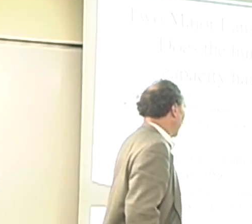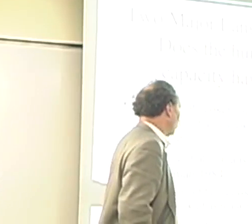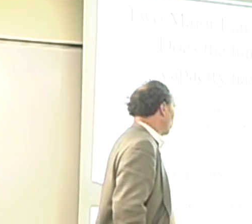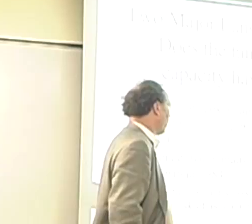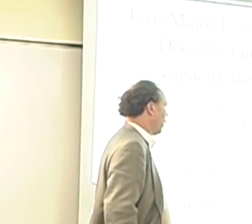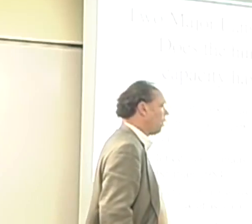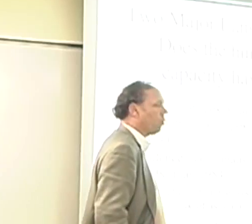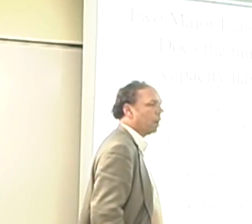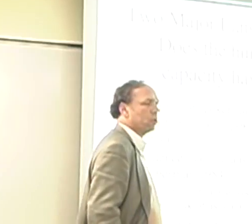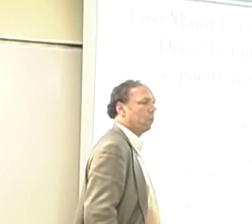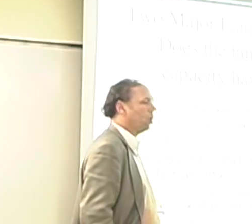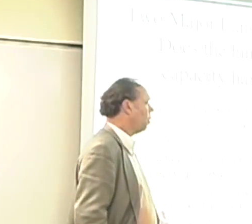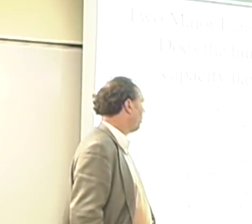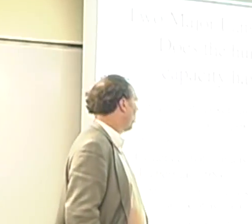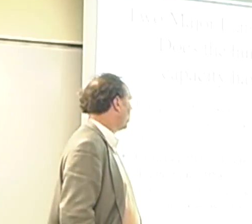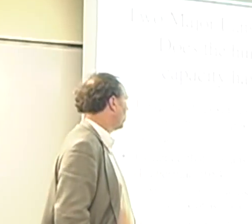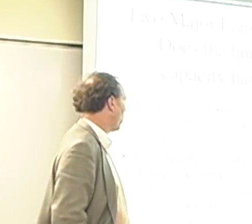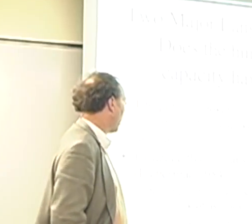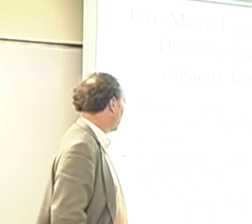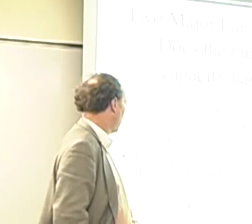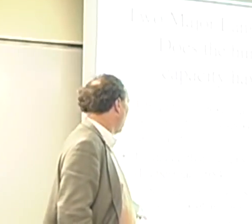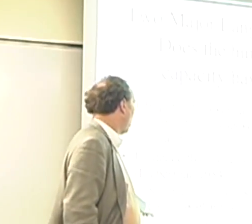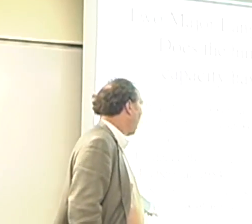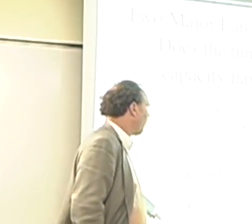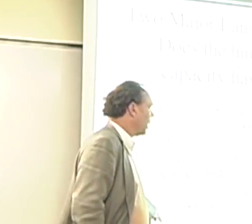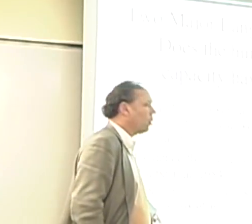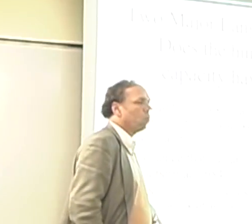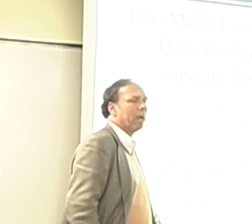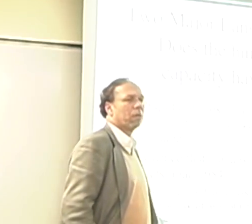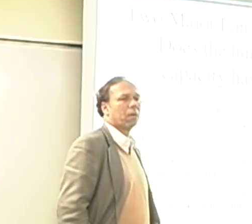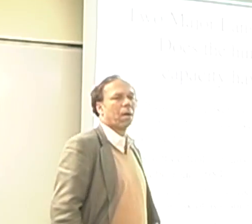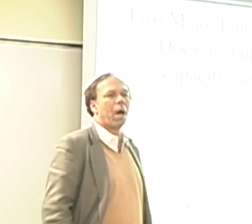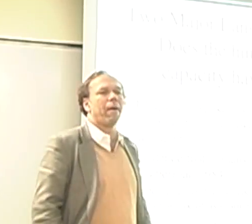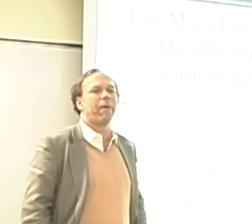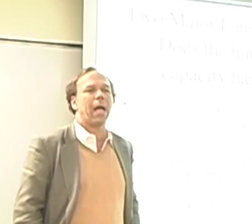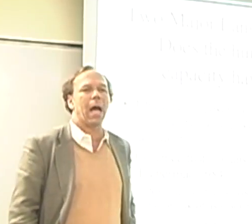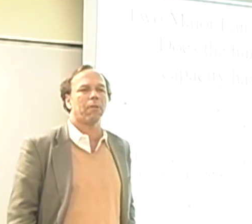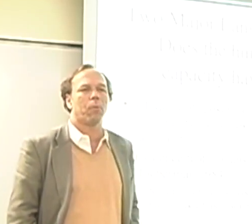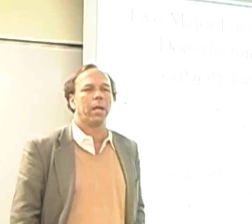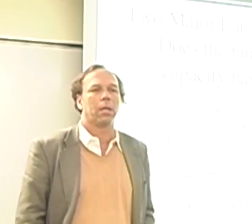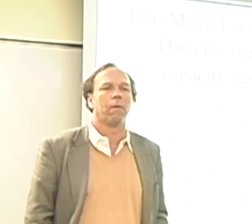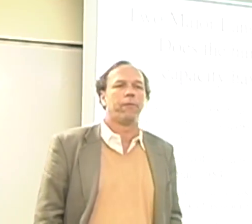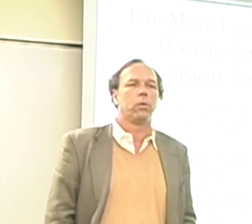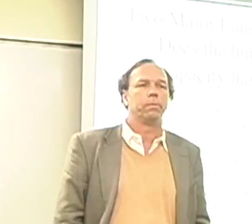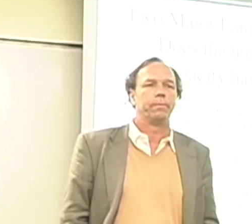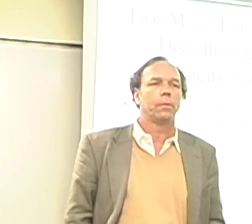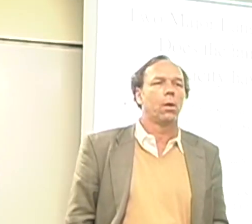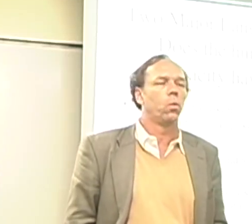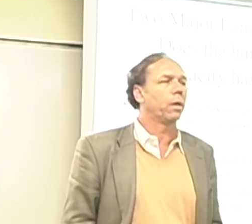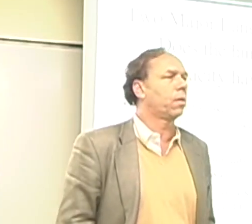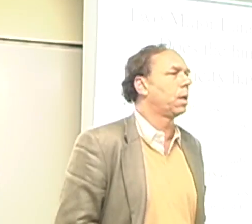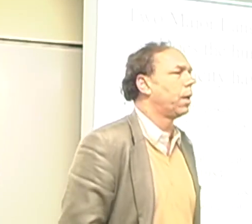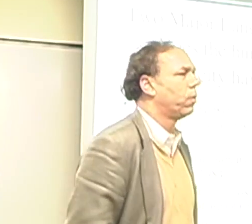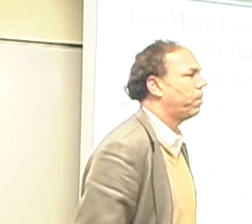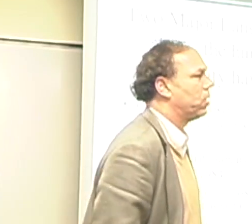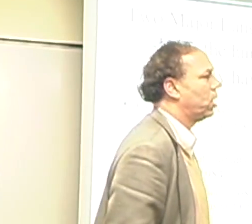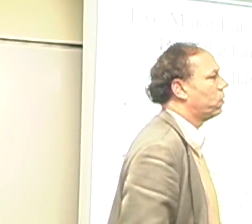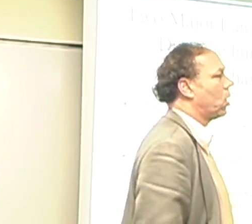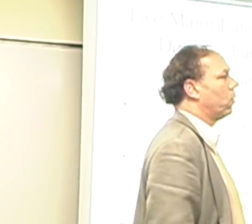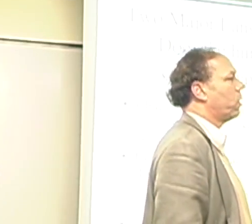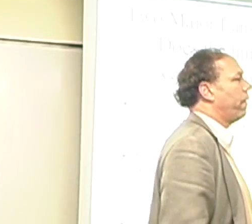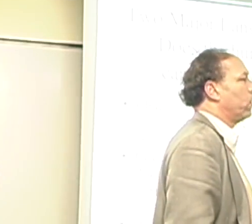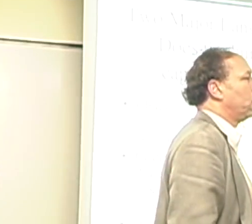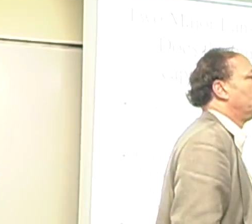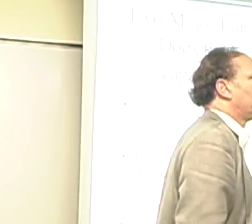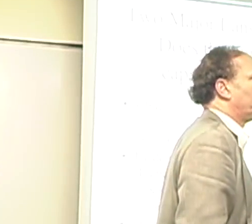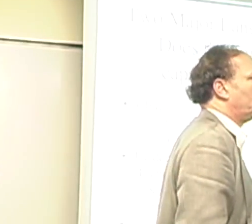those changes in the structure of the human vocal tract have been at the risk of aspirating our food, a risk that other species